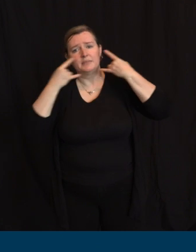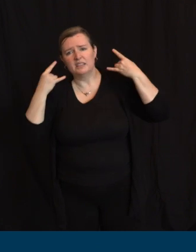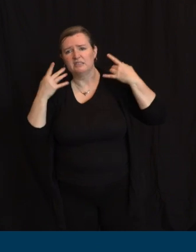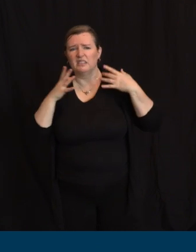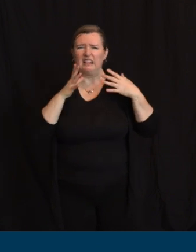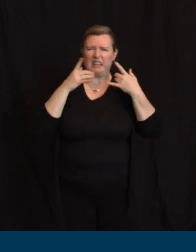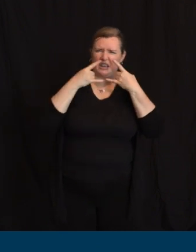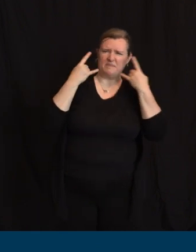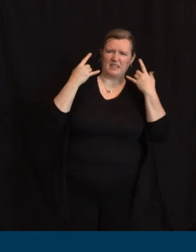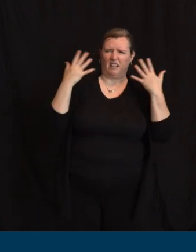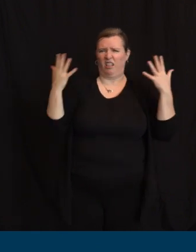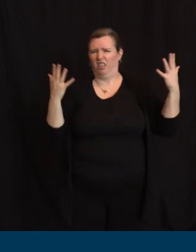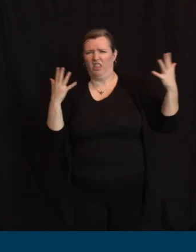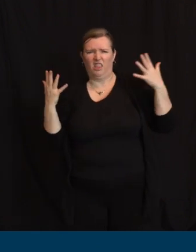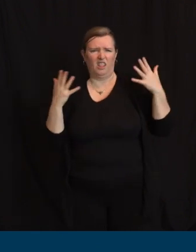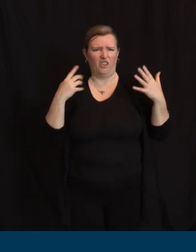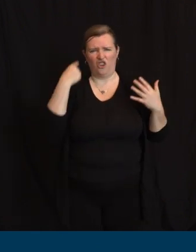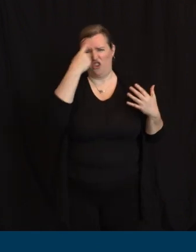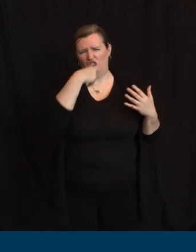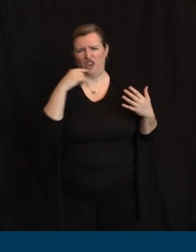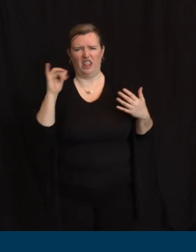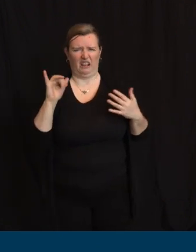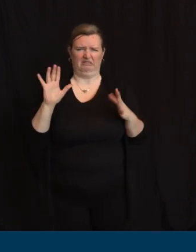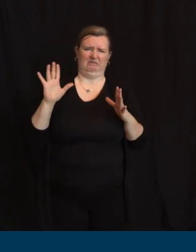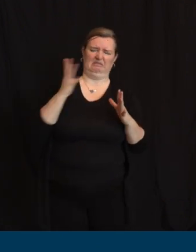you look silly, trust me, you don't.